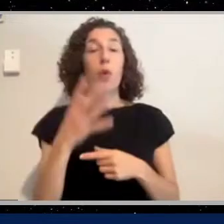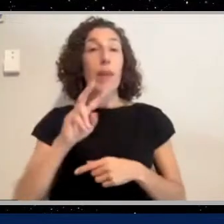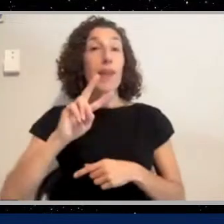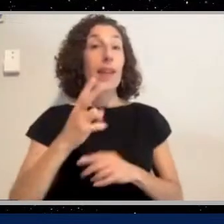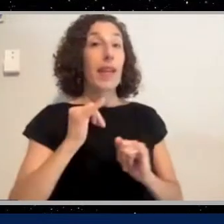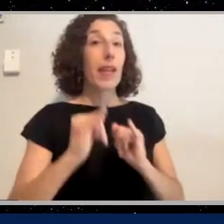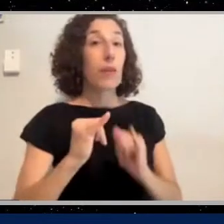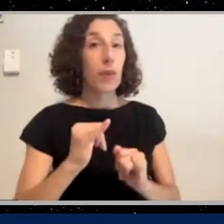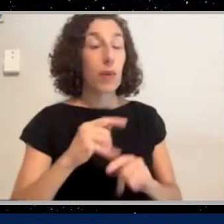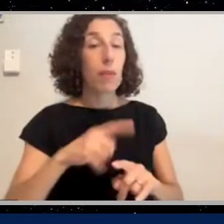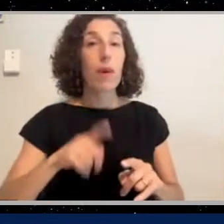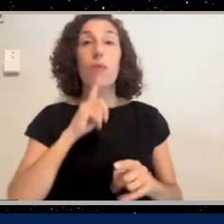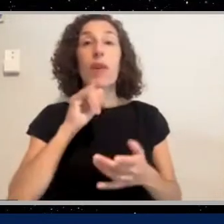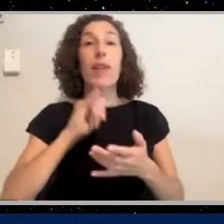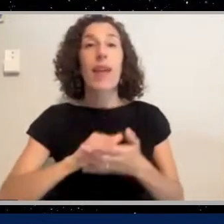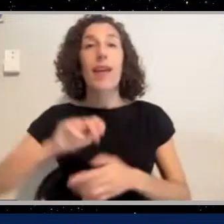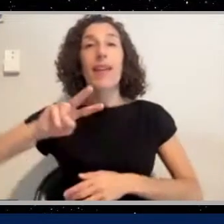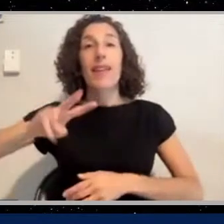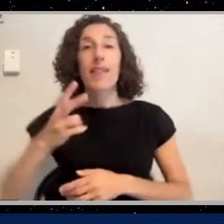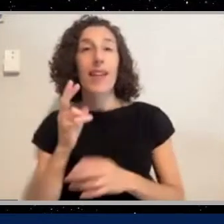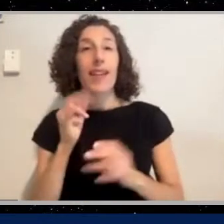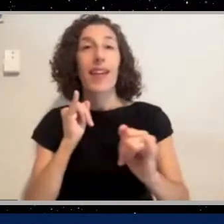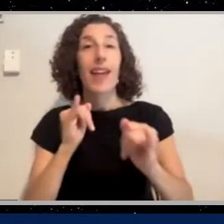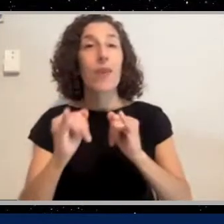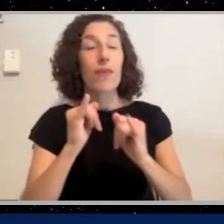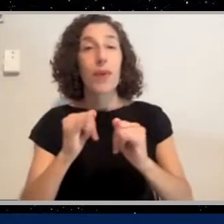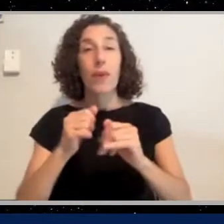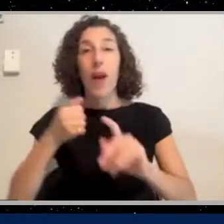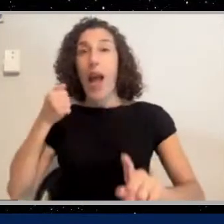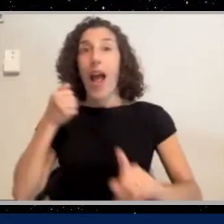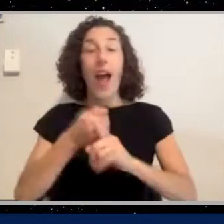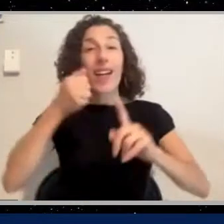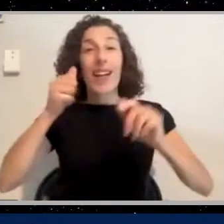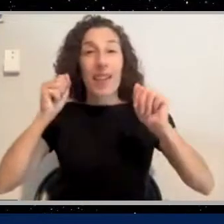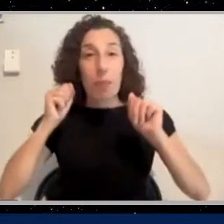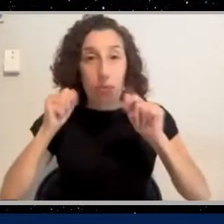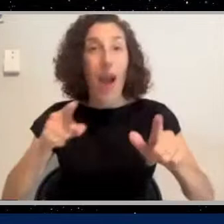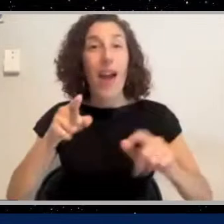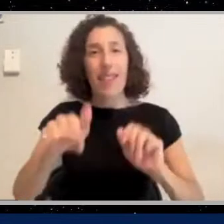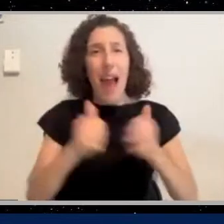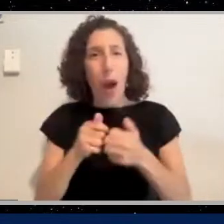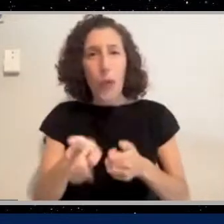one of the questions was, so how does it feel to be a member of the first flight crew?